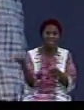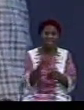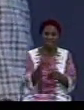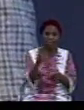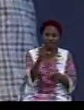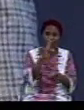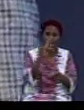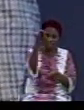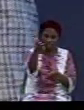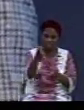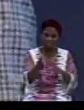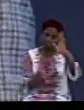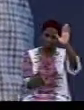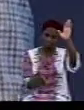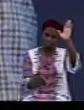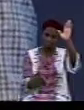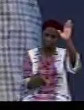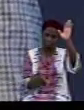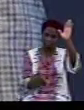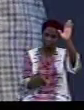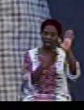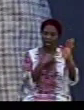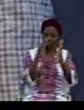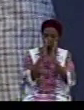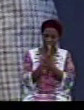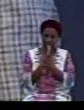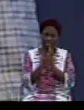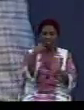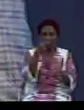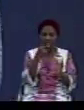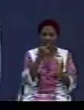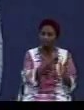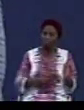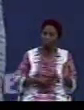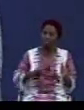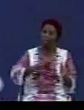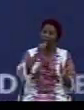that hand and say, Lord, I am here.